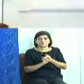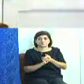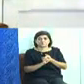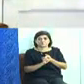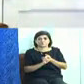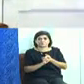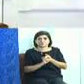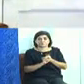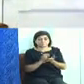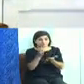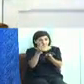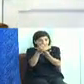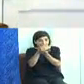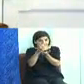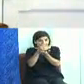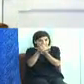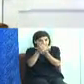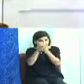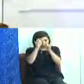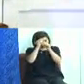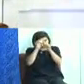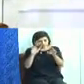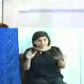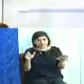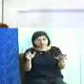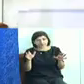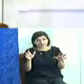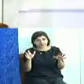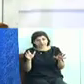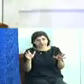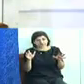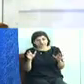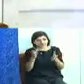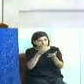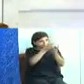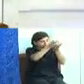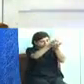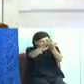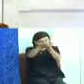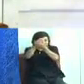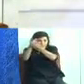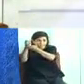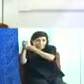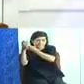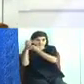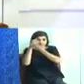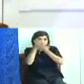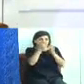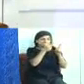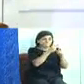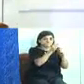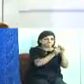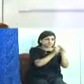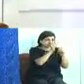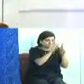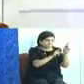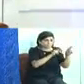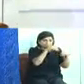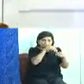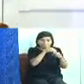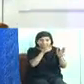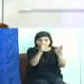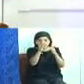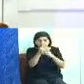He took the cup, he blessed it, and he passed that around to everyone in the room.